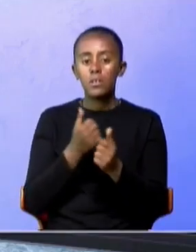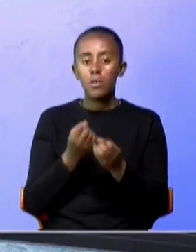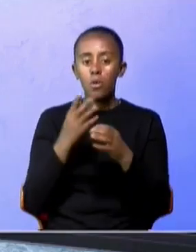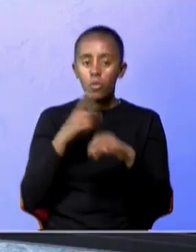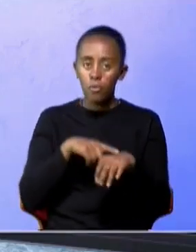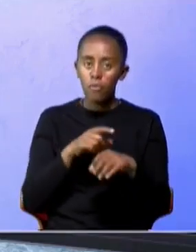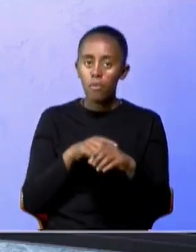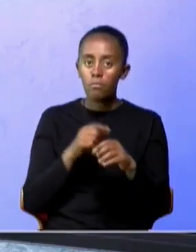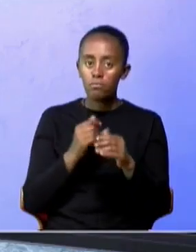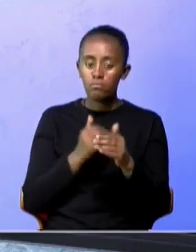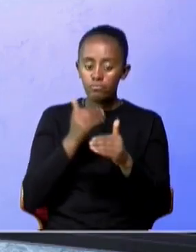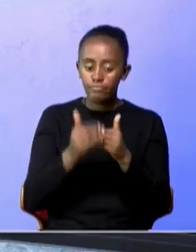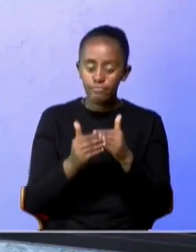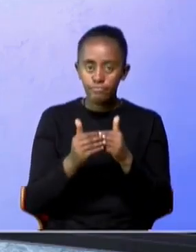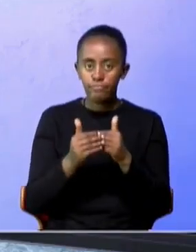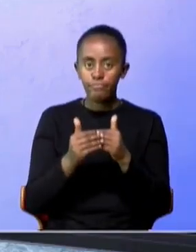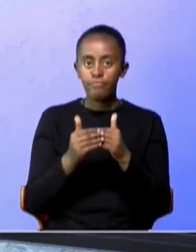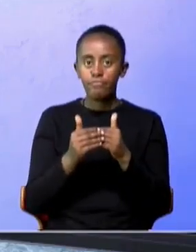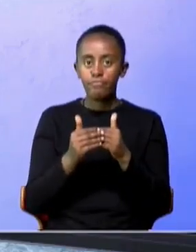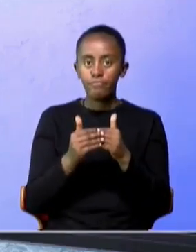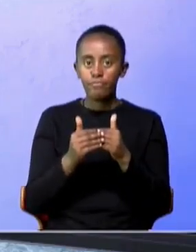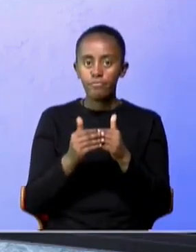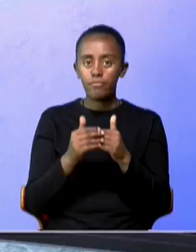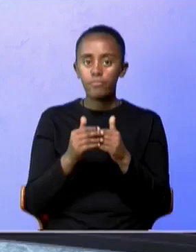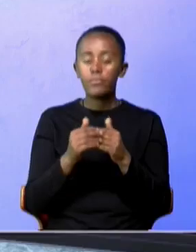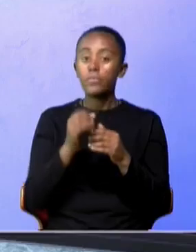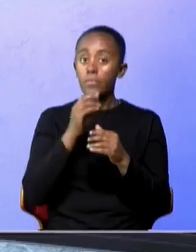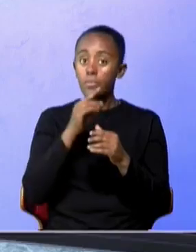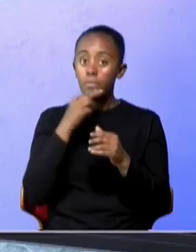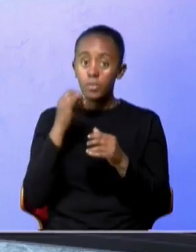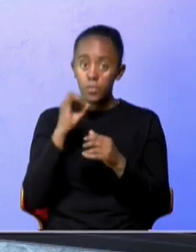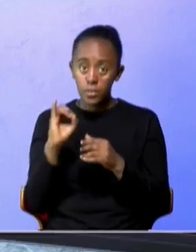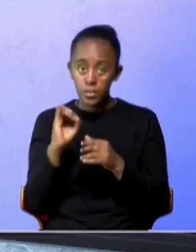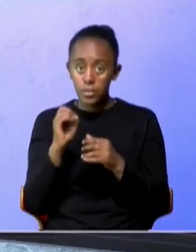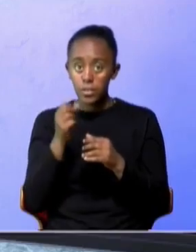times. When we use gerund